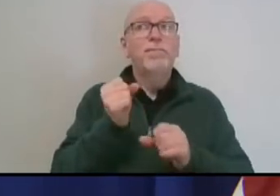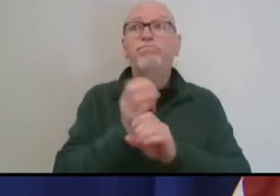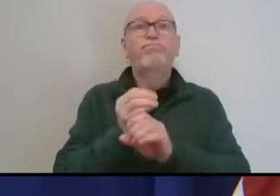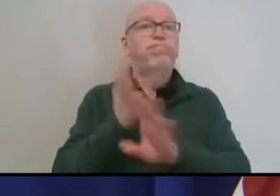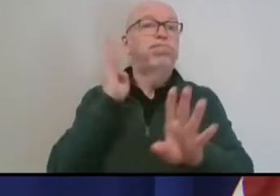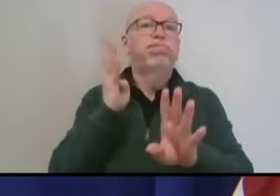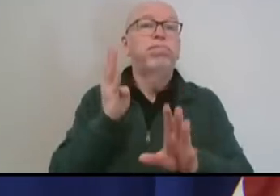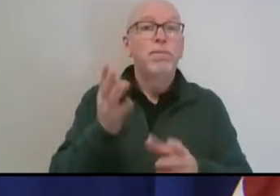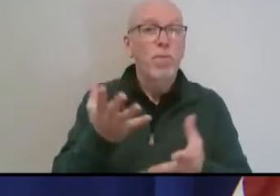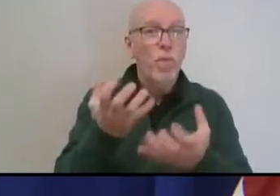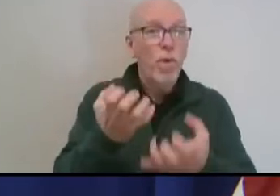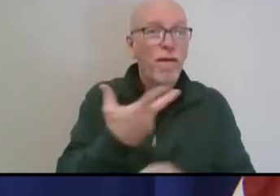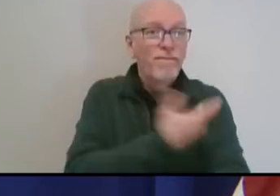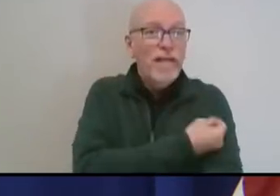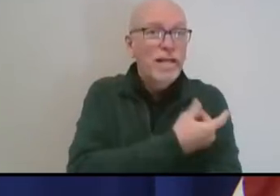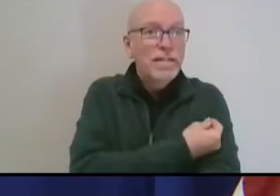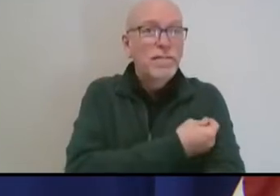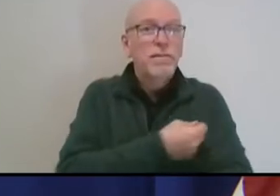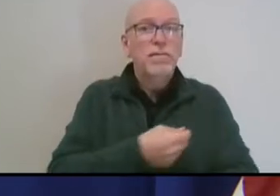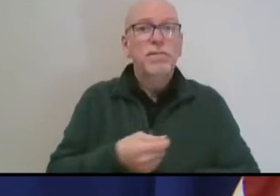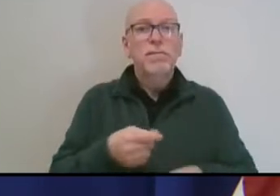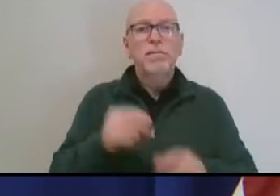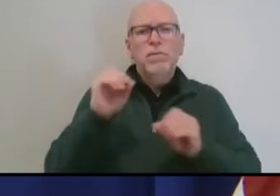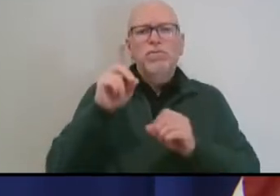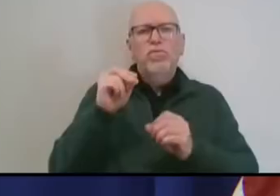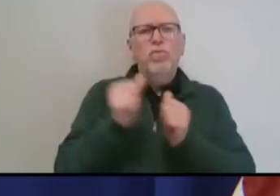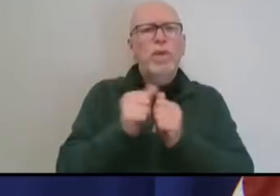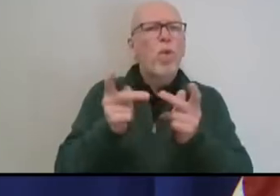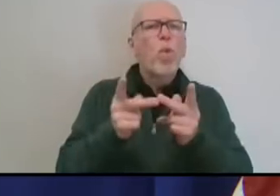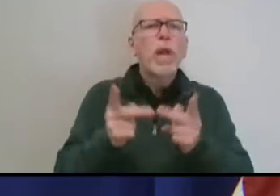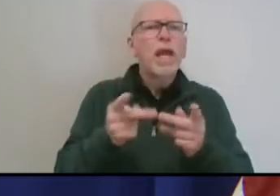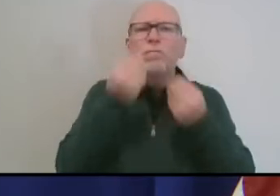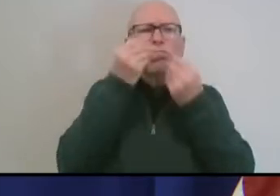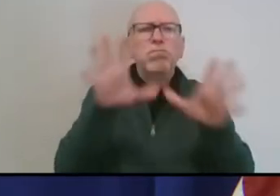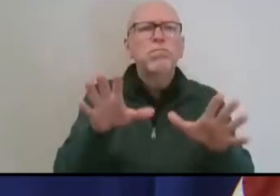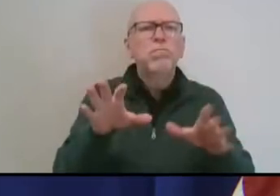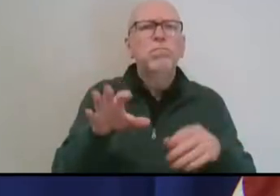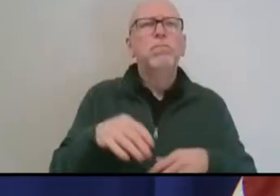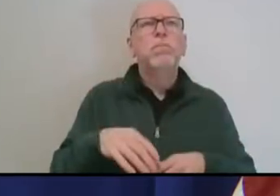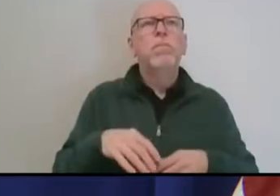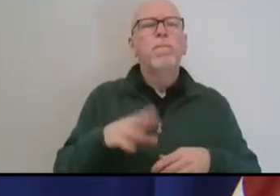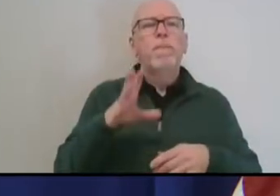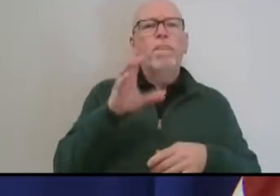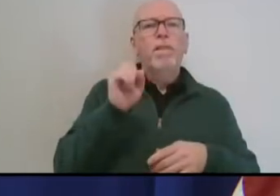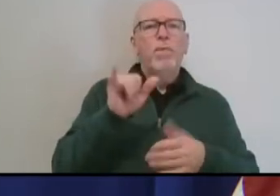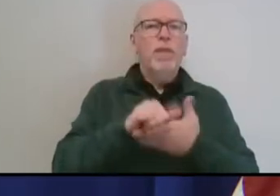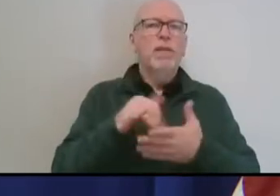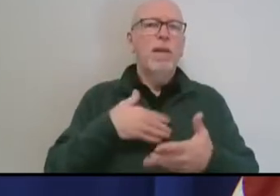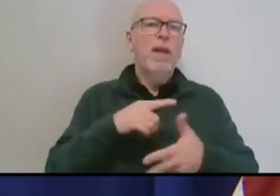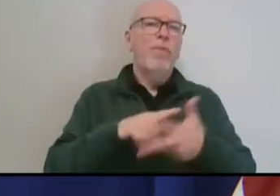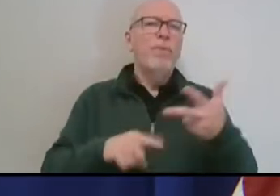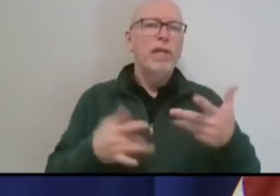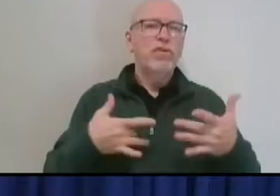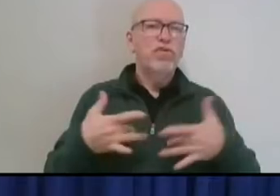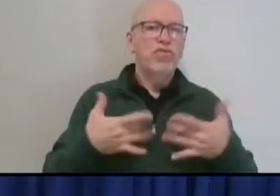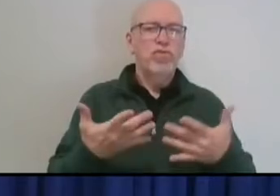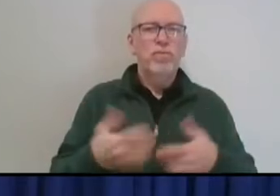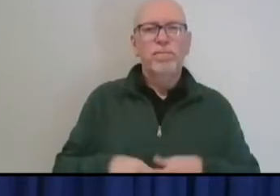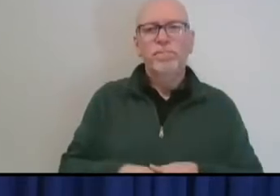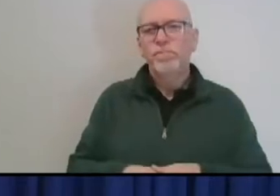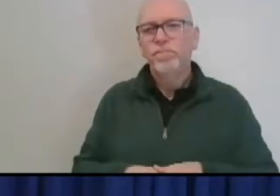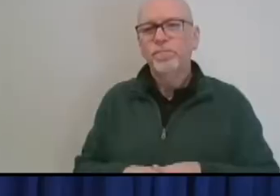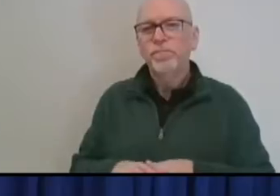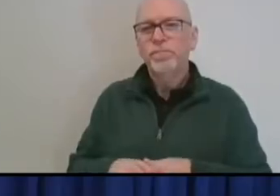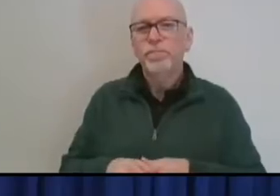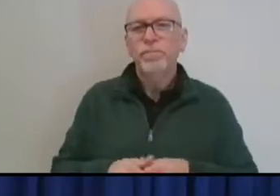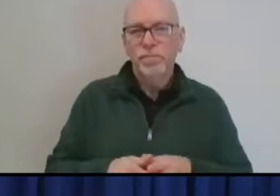want their vaccine. It has nothing to do with vocation. And so those are my 3 concerns in 30 seconds.